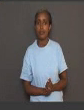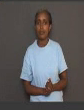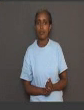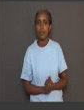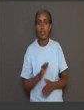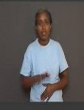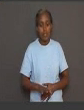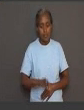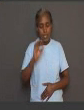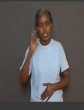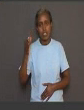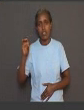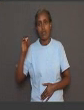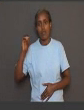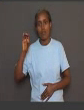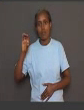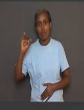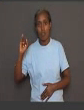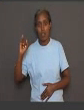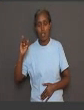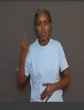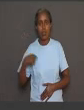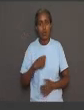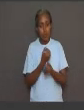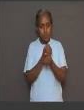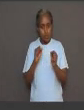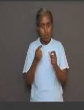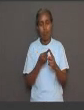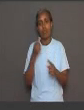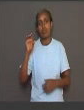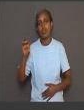To find the foci, we solve for C.